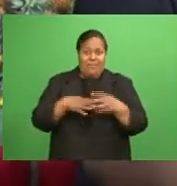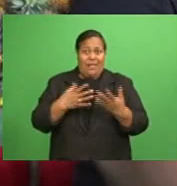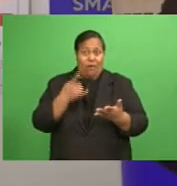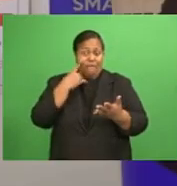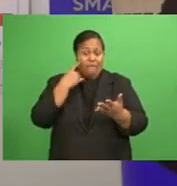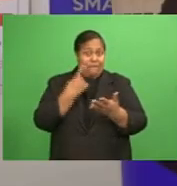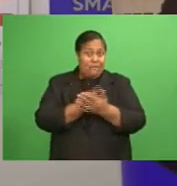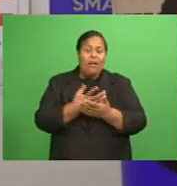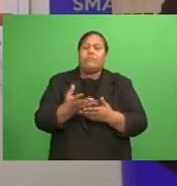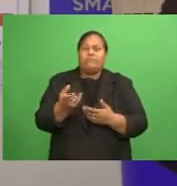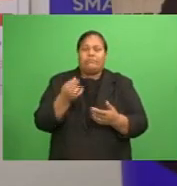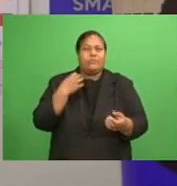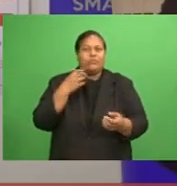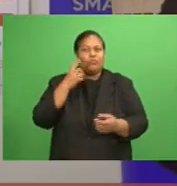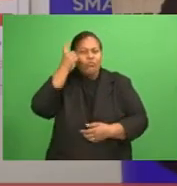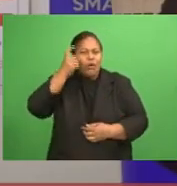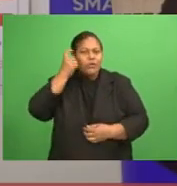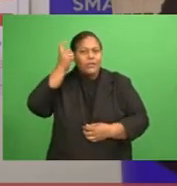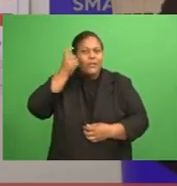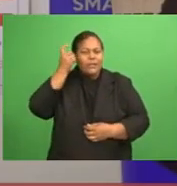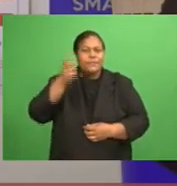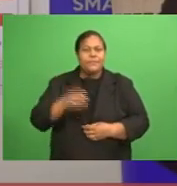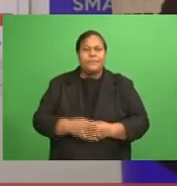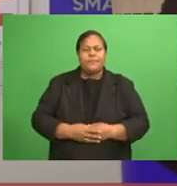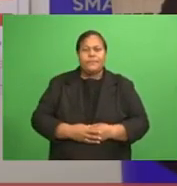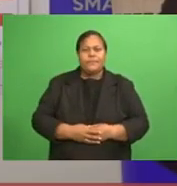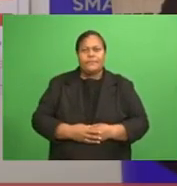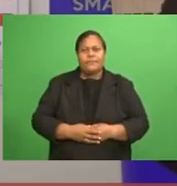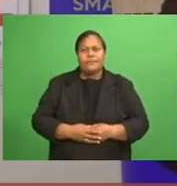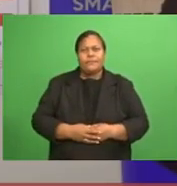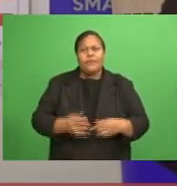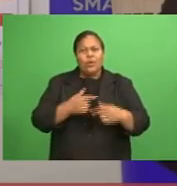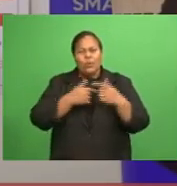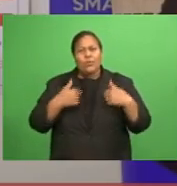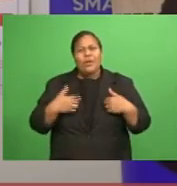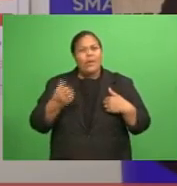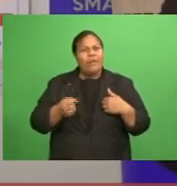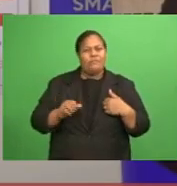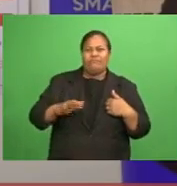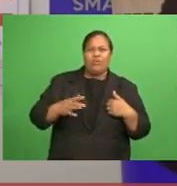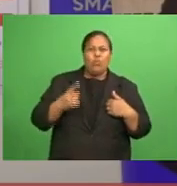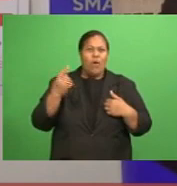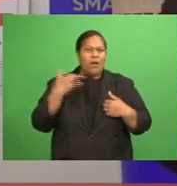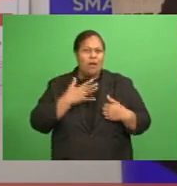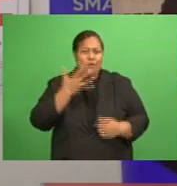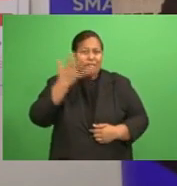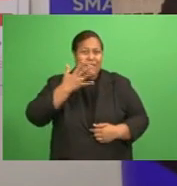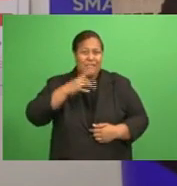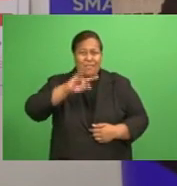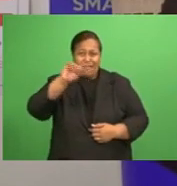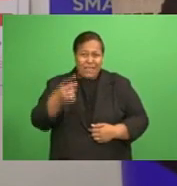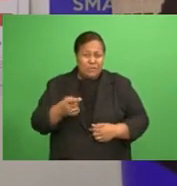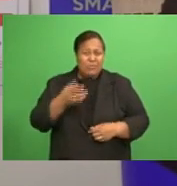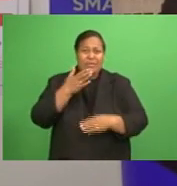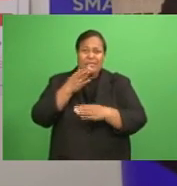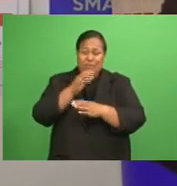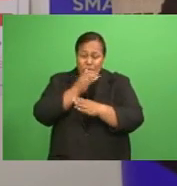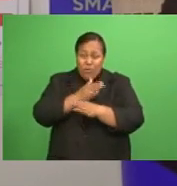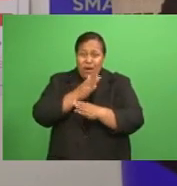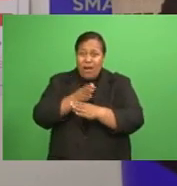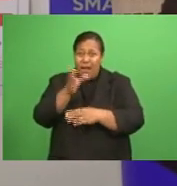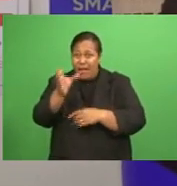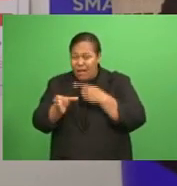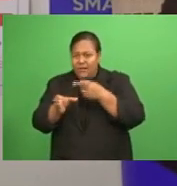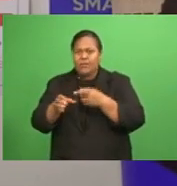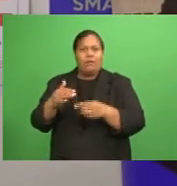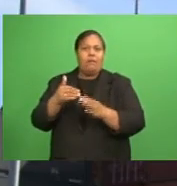concern. It demonstrates that there are about 115,000 workers affected by